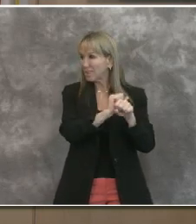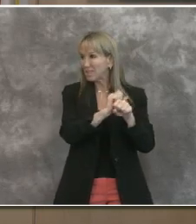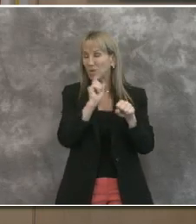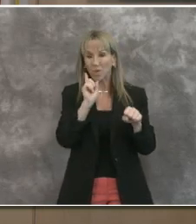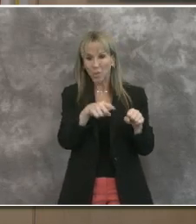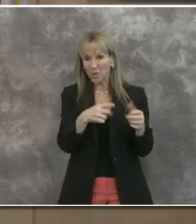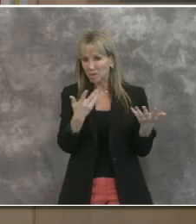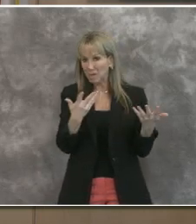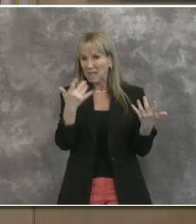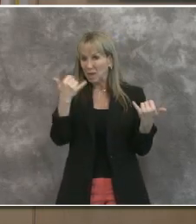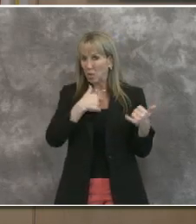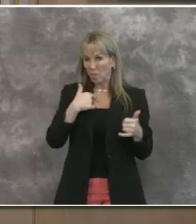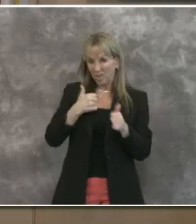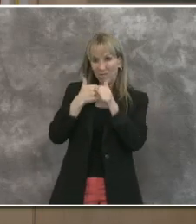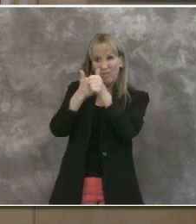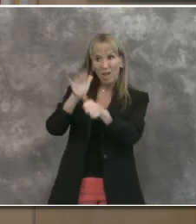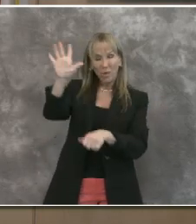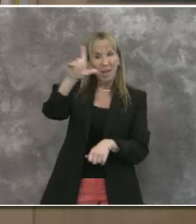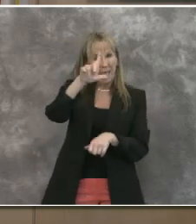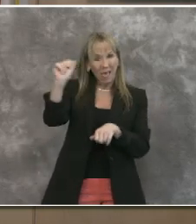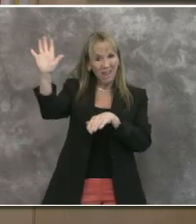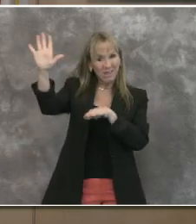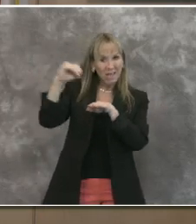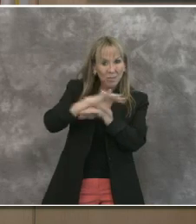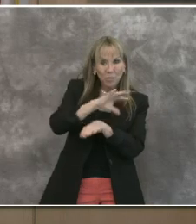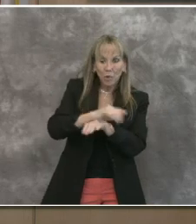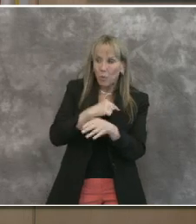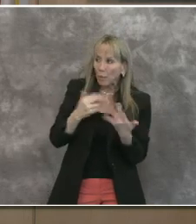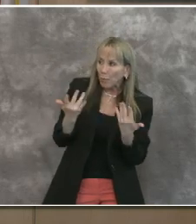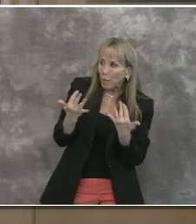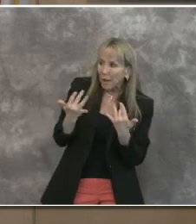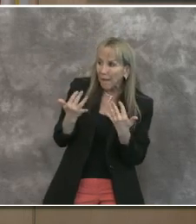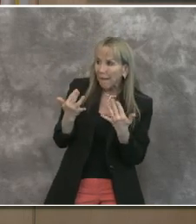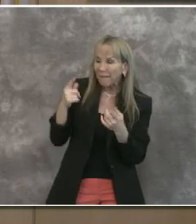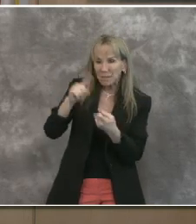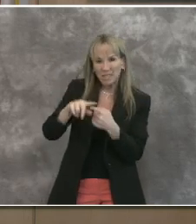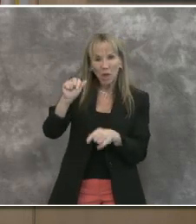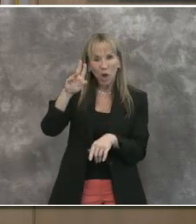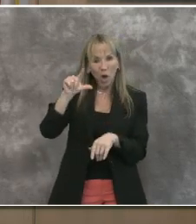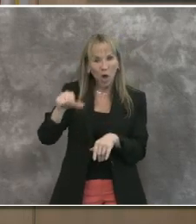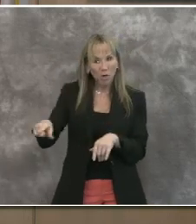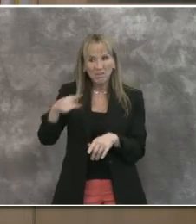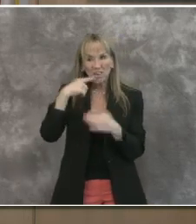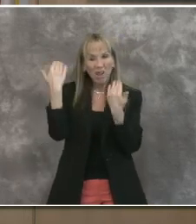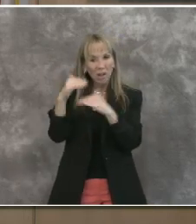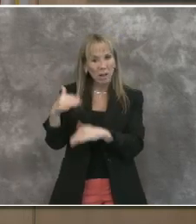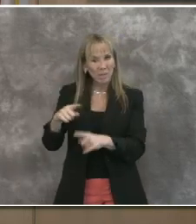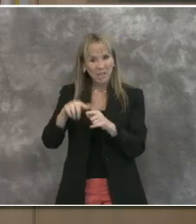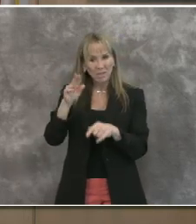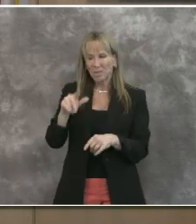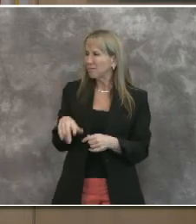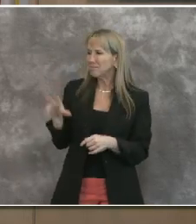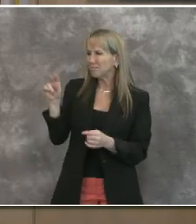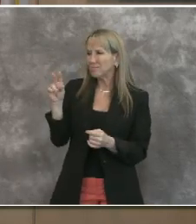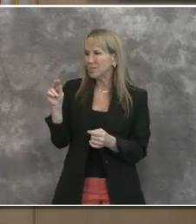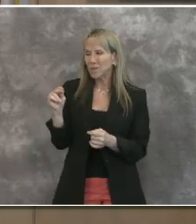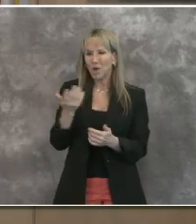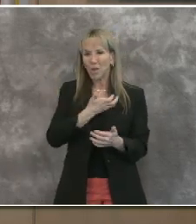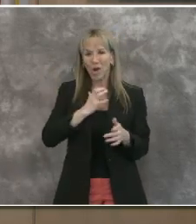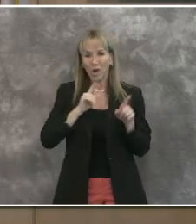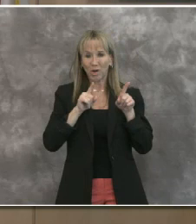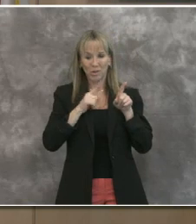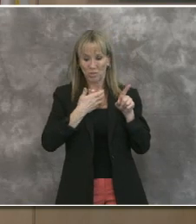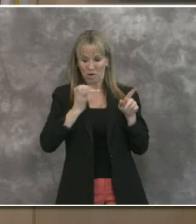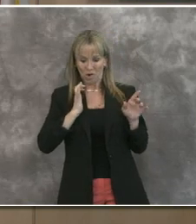follow Los Angeles County's lead and have limited reopening through August? No, it doesn't mean that at all. Our orders are aligned with the